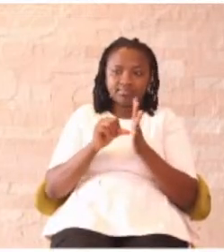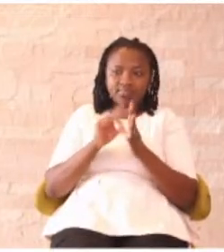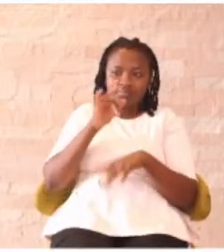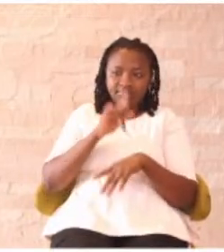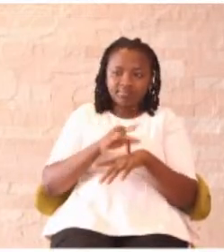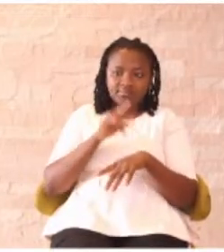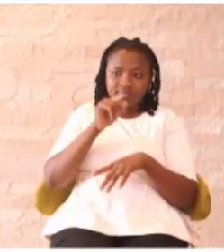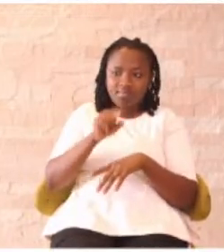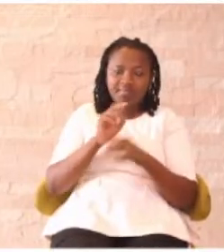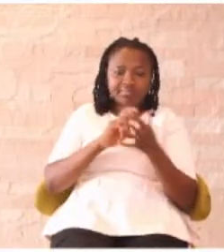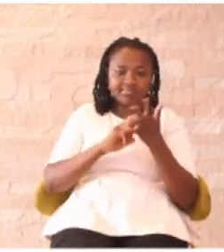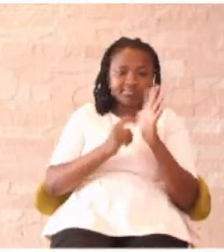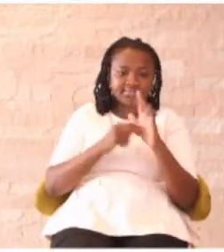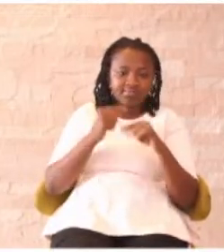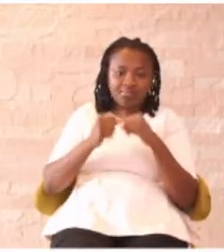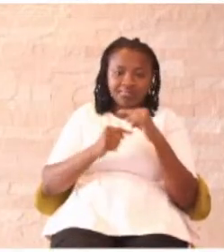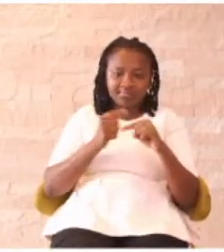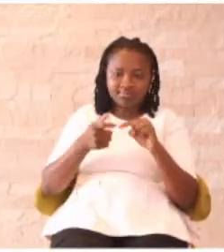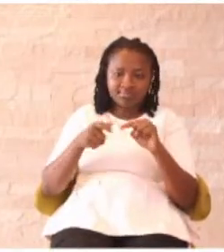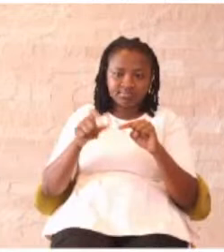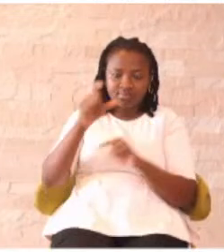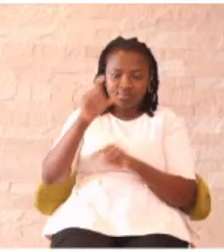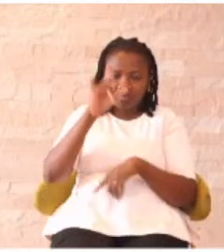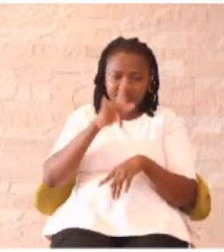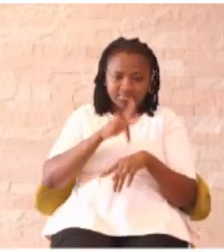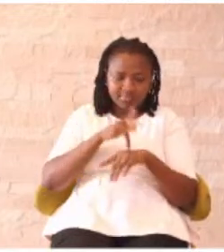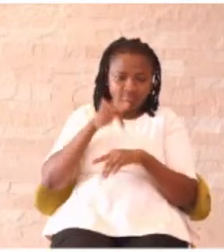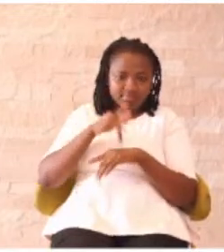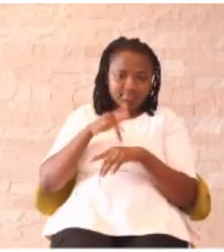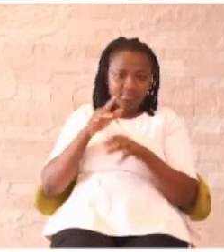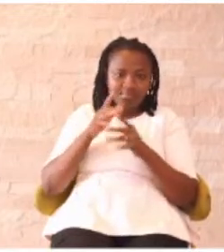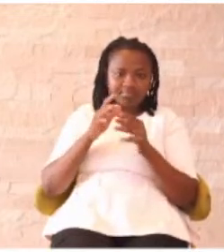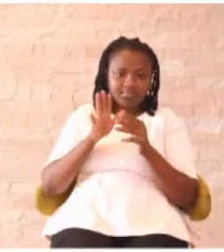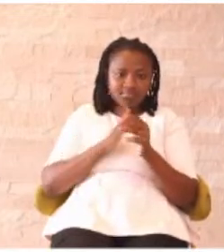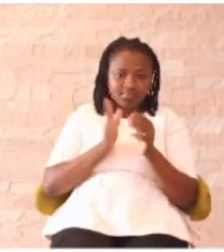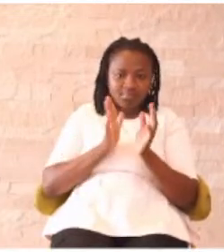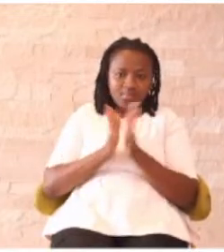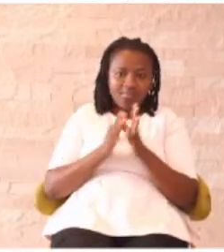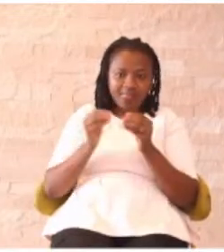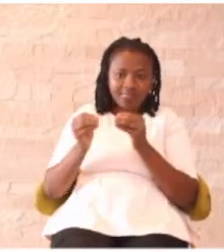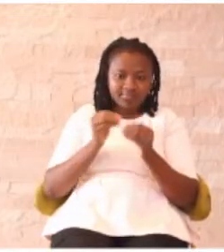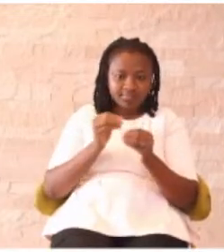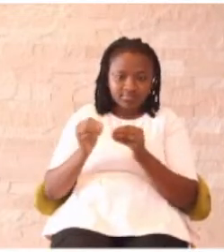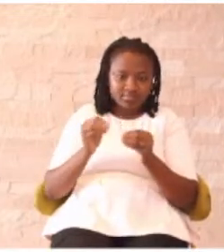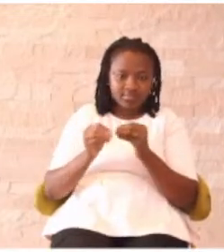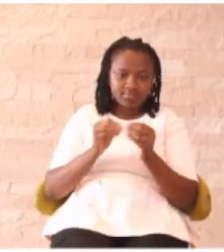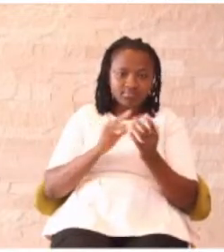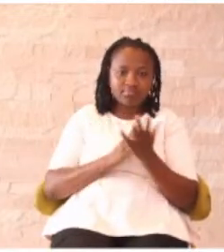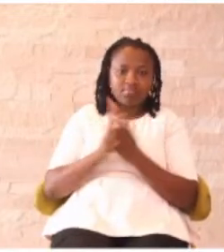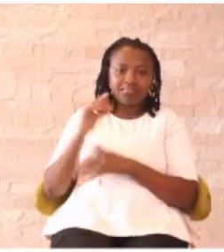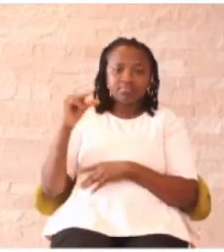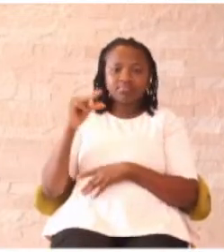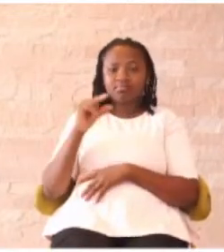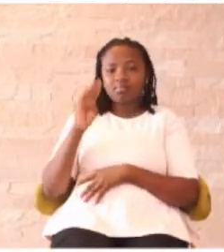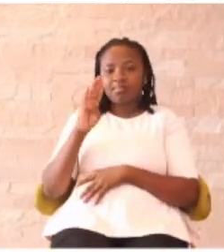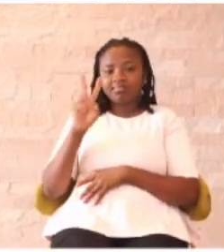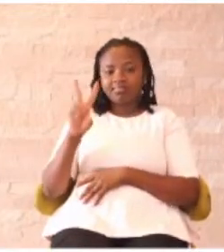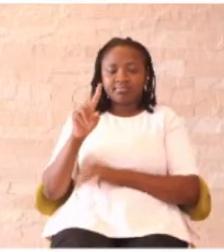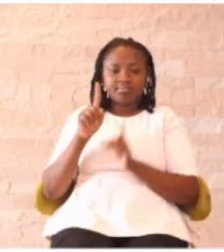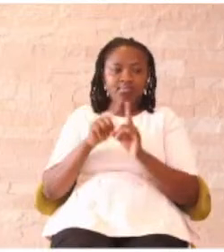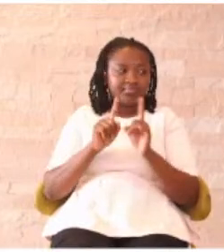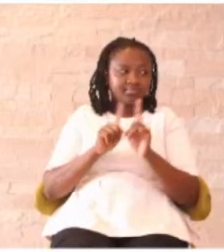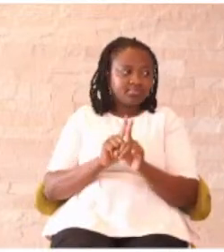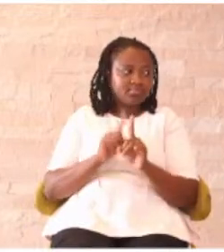on increasing vulnerability of women with disability to GBV and displacement,